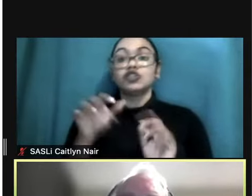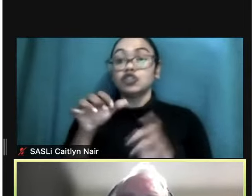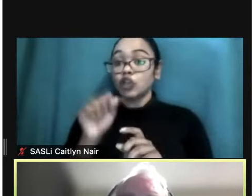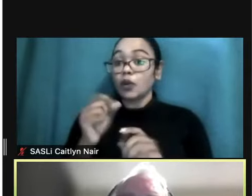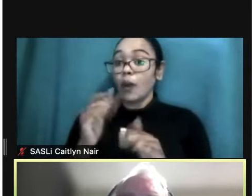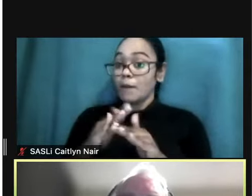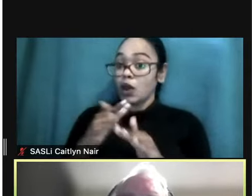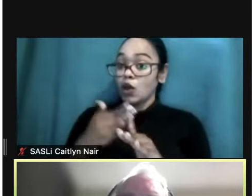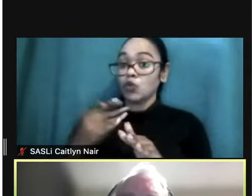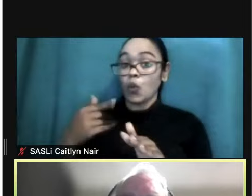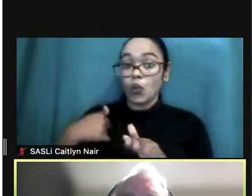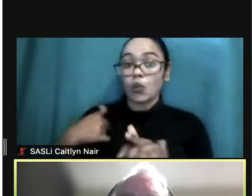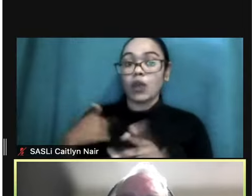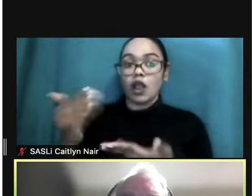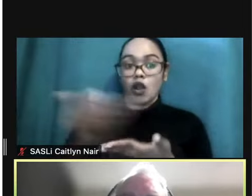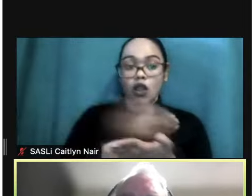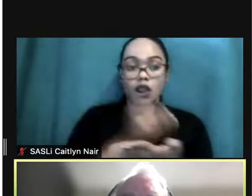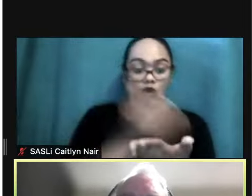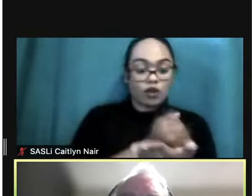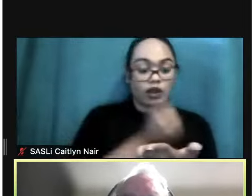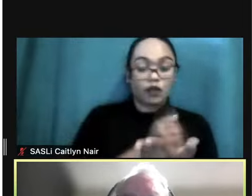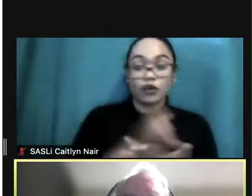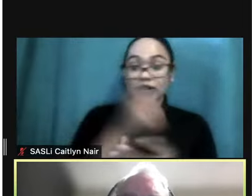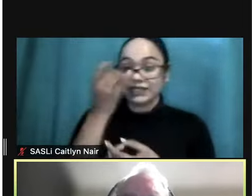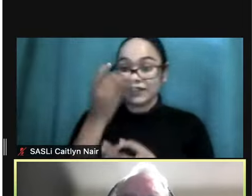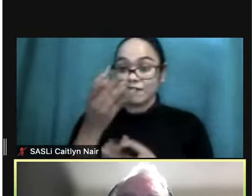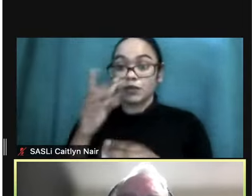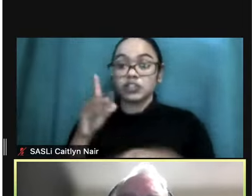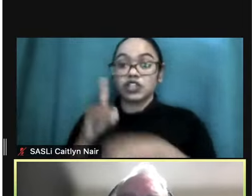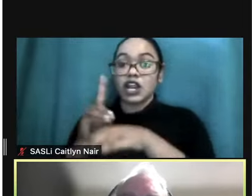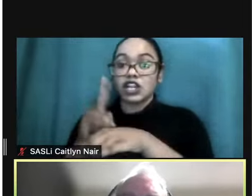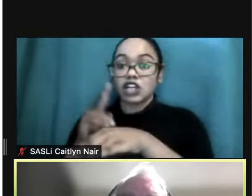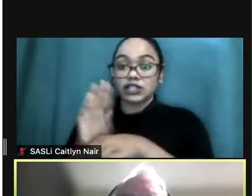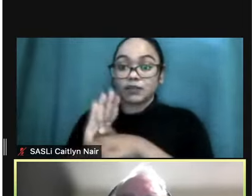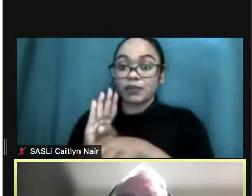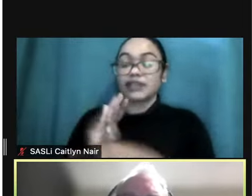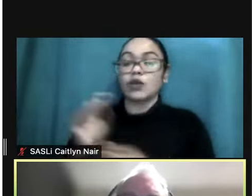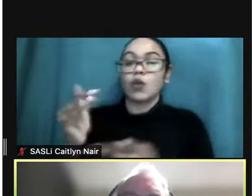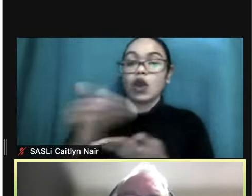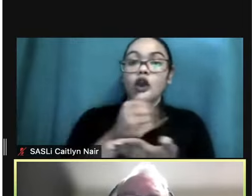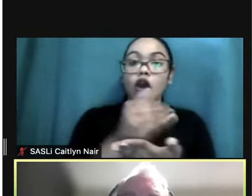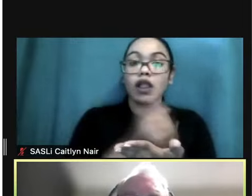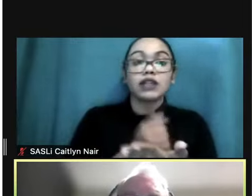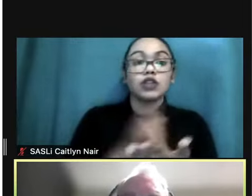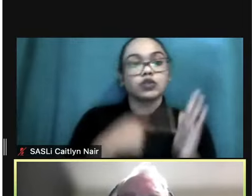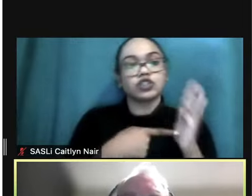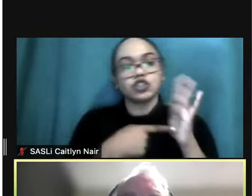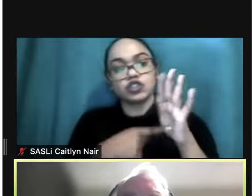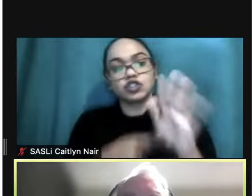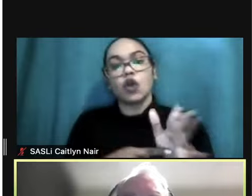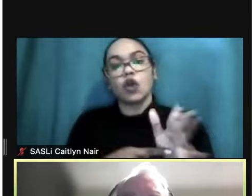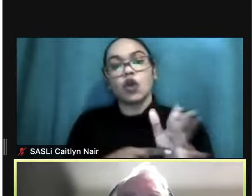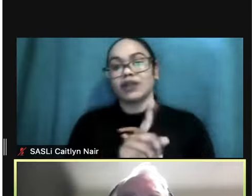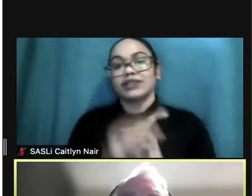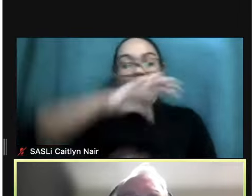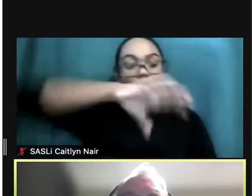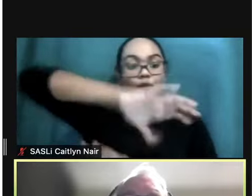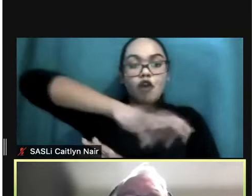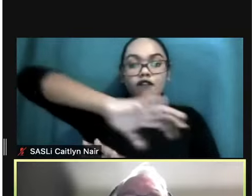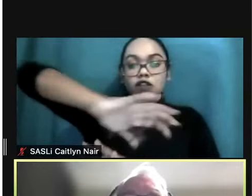data and can analyze this data in real time. Here you show by the different